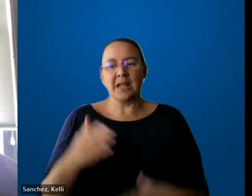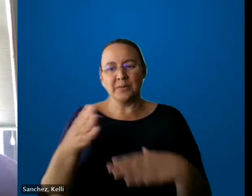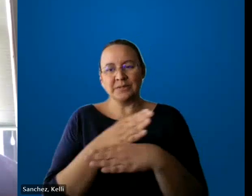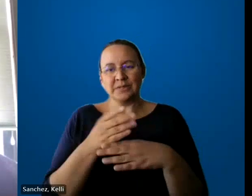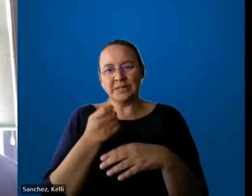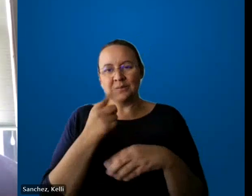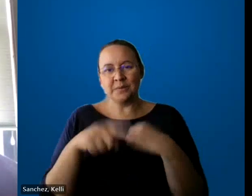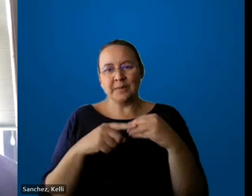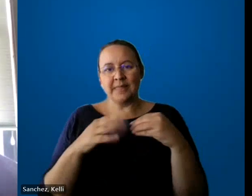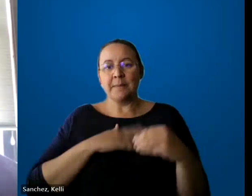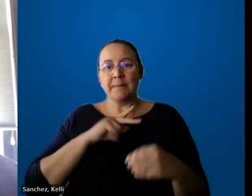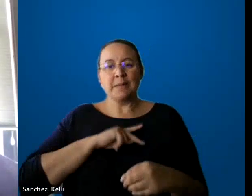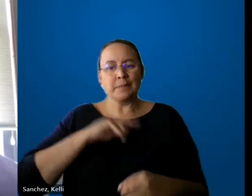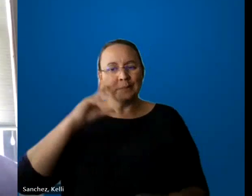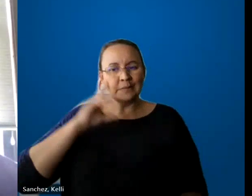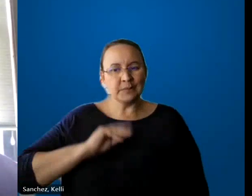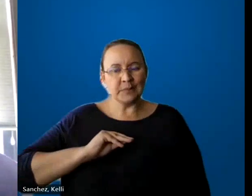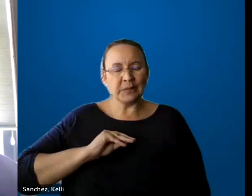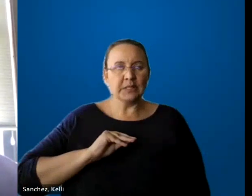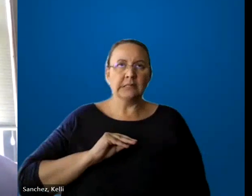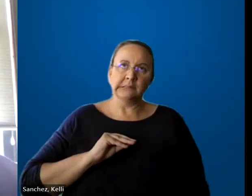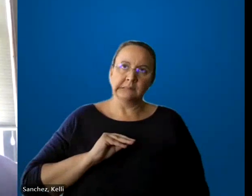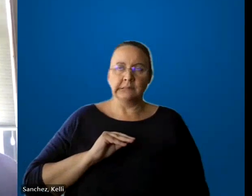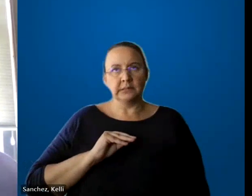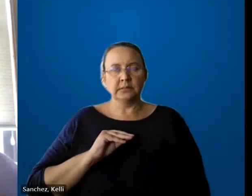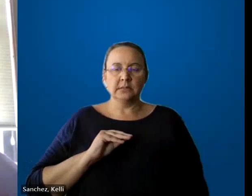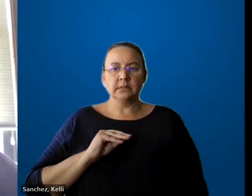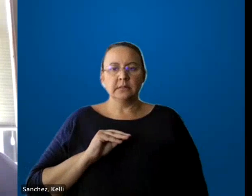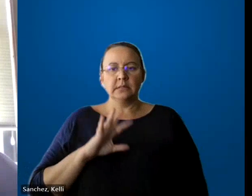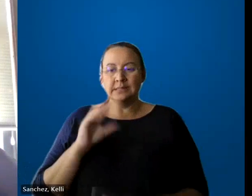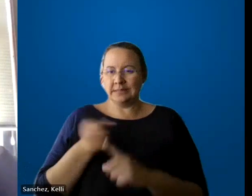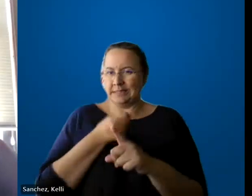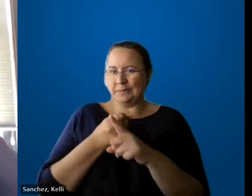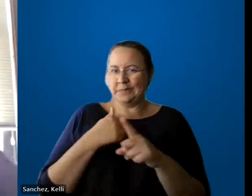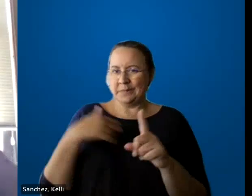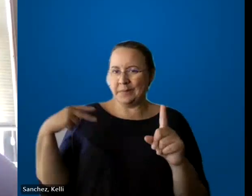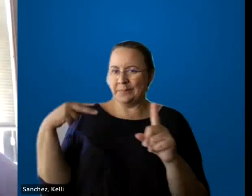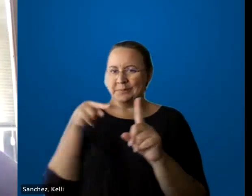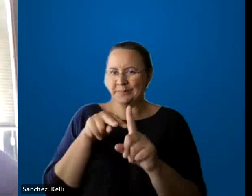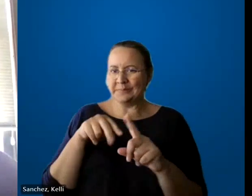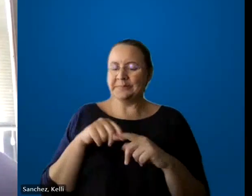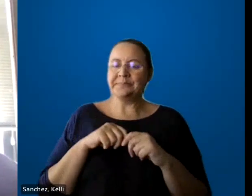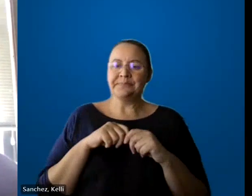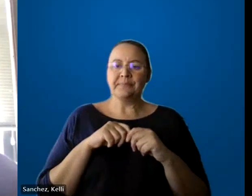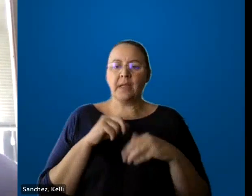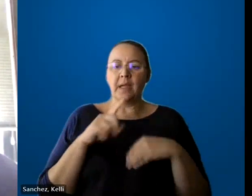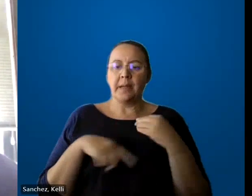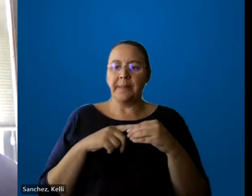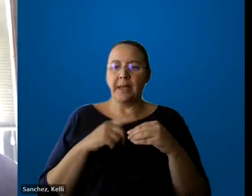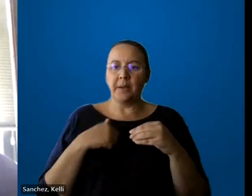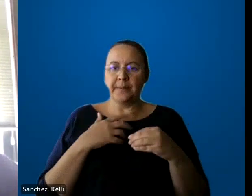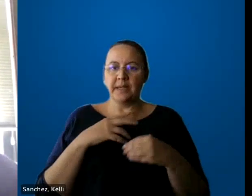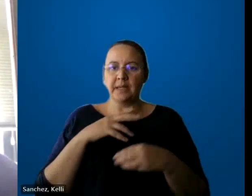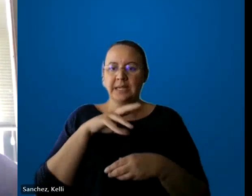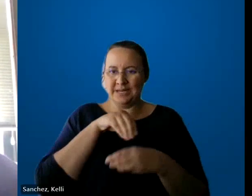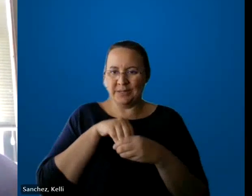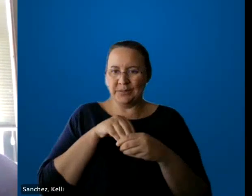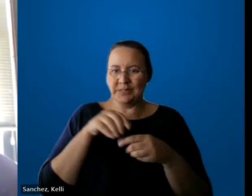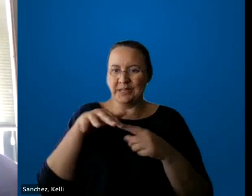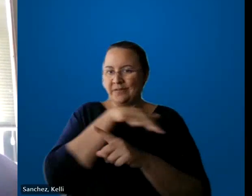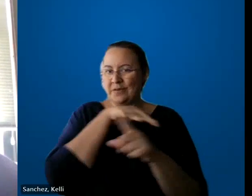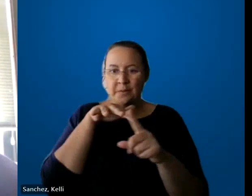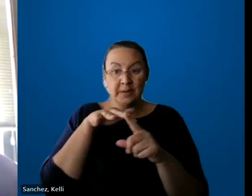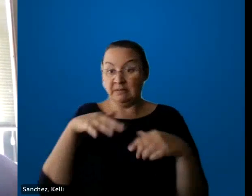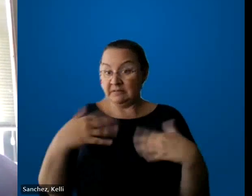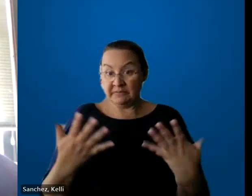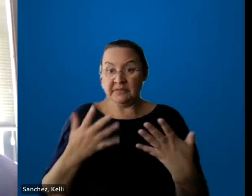that. My personal experience, which has impacted my perspective on being in an inclusive environment, is that